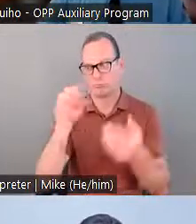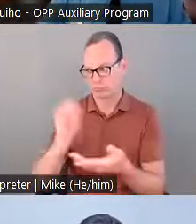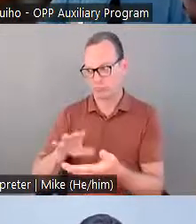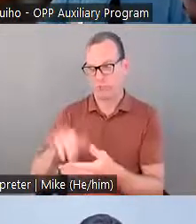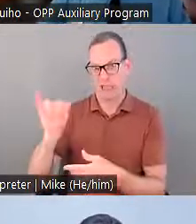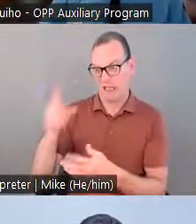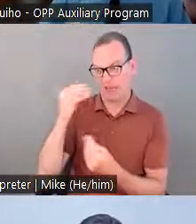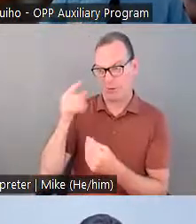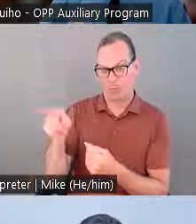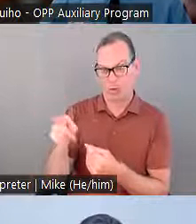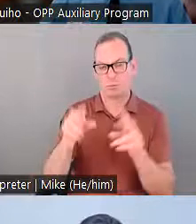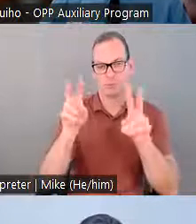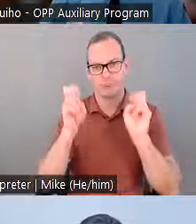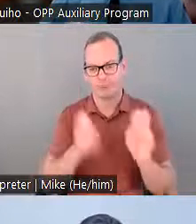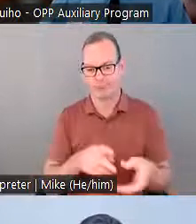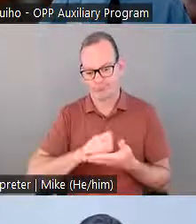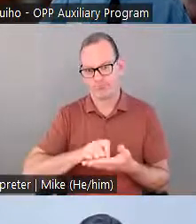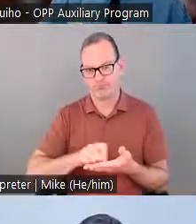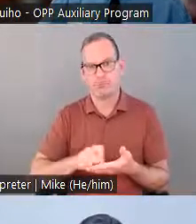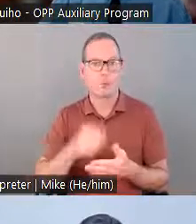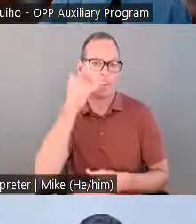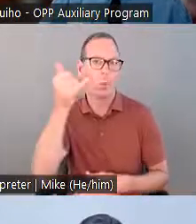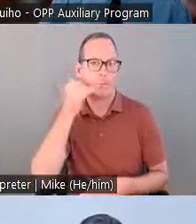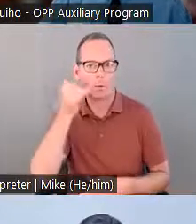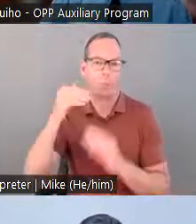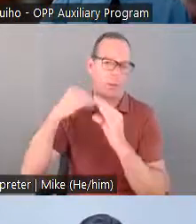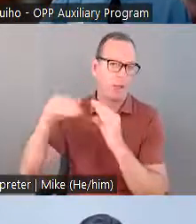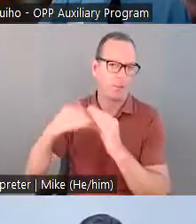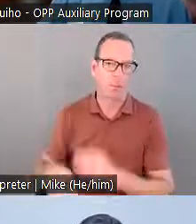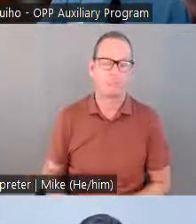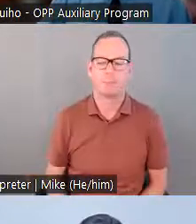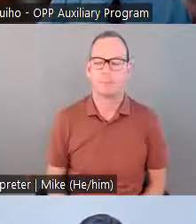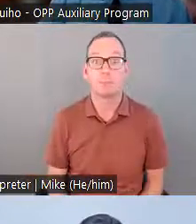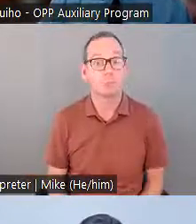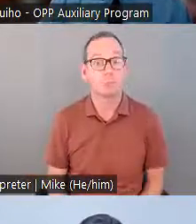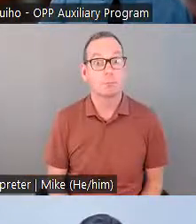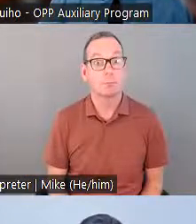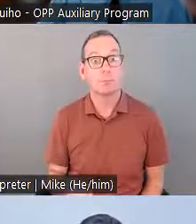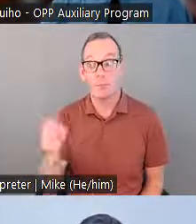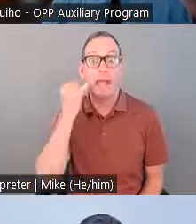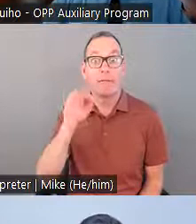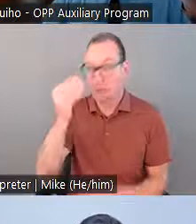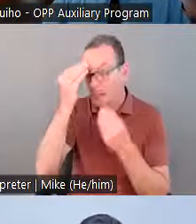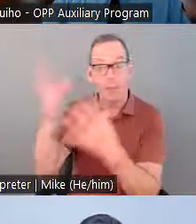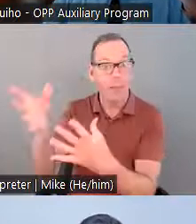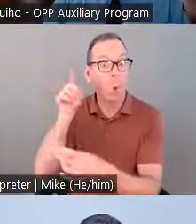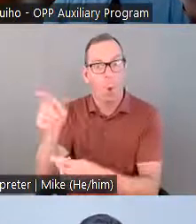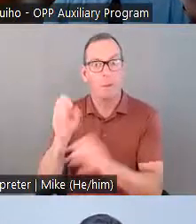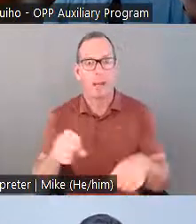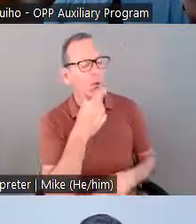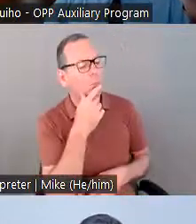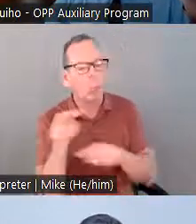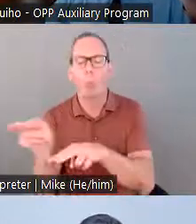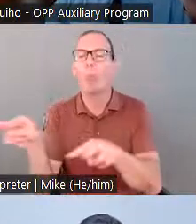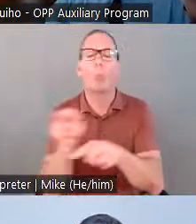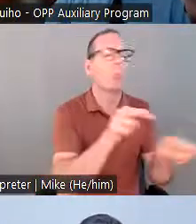on these campaigns. So if I know that these are occurring more in a certain area, in a certain city, we will ramp up our delivery of these sessions as much